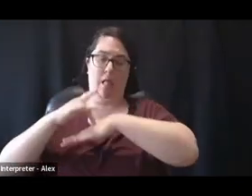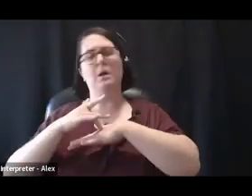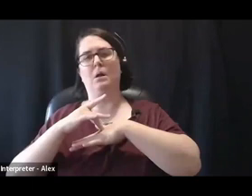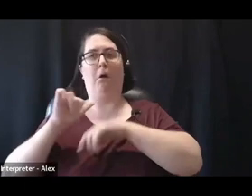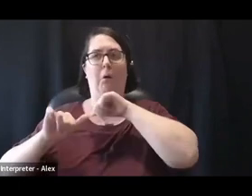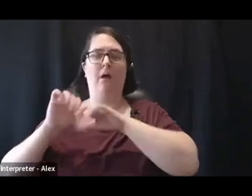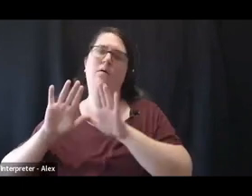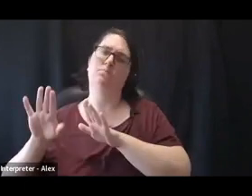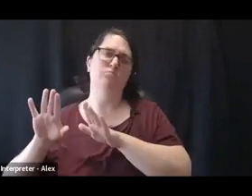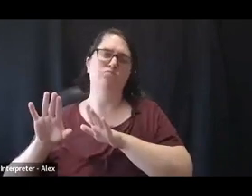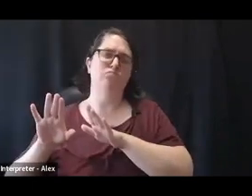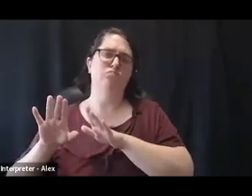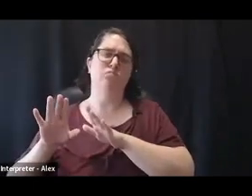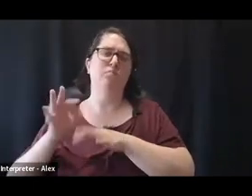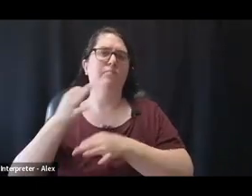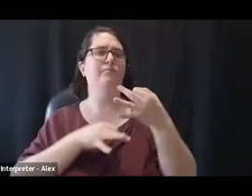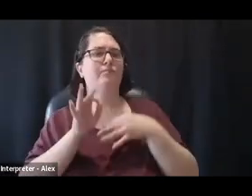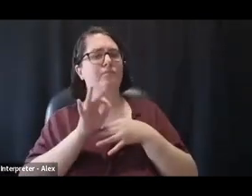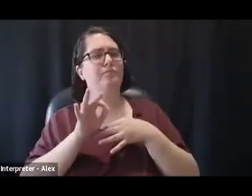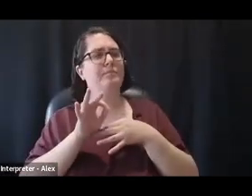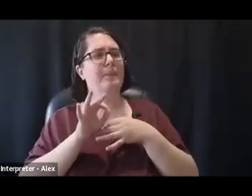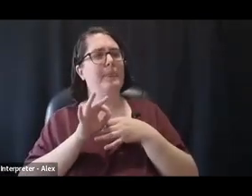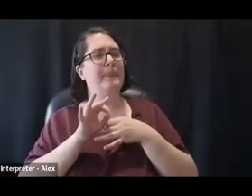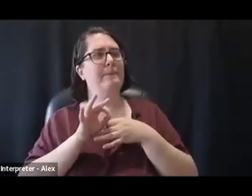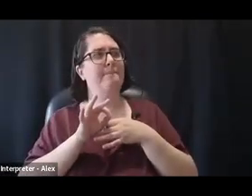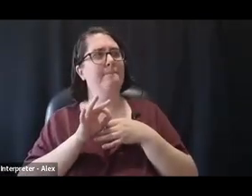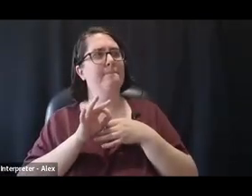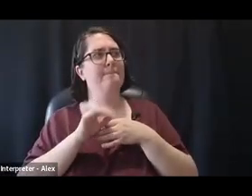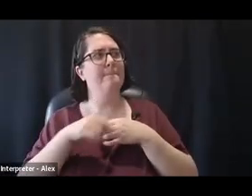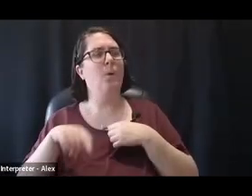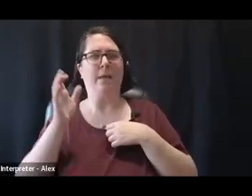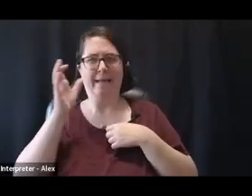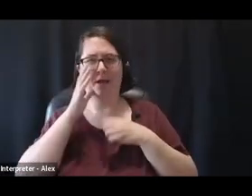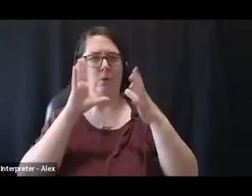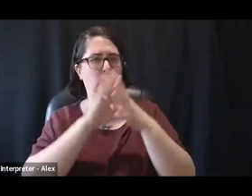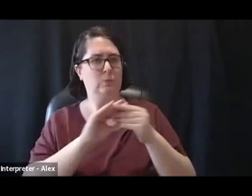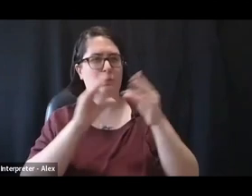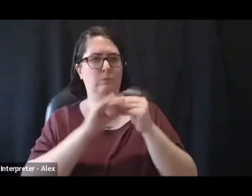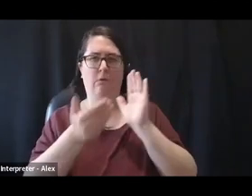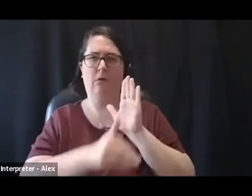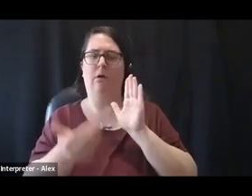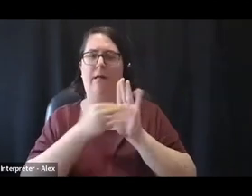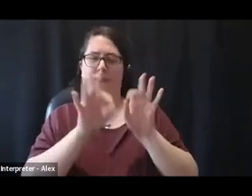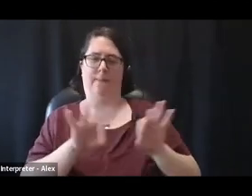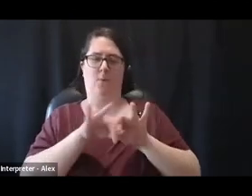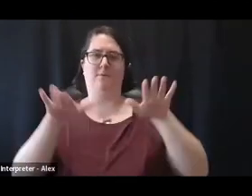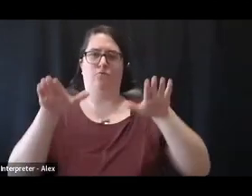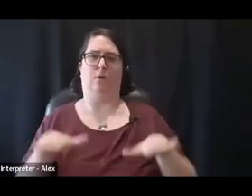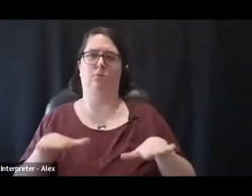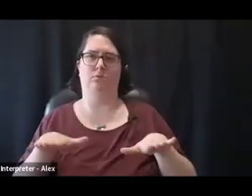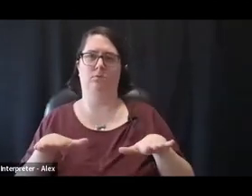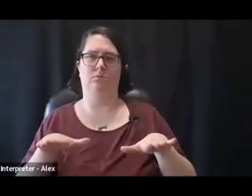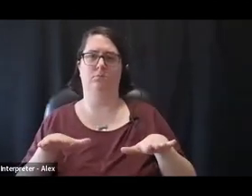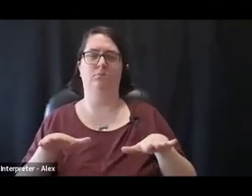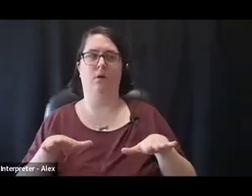uncertainty, but I feel that, you know, we do hear a narrative about the importance of being grounded, but that's often I